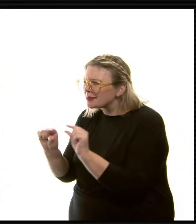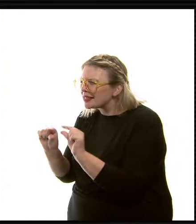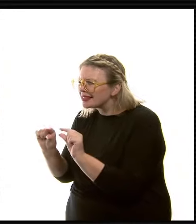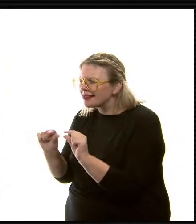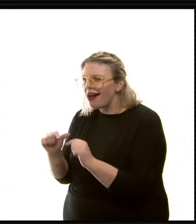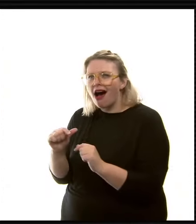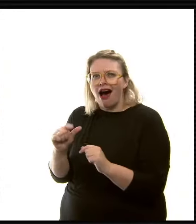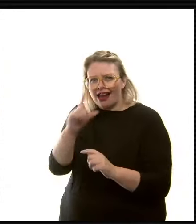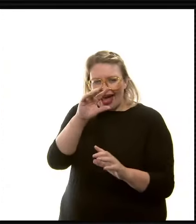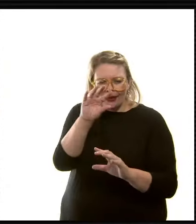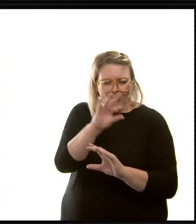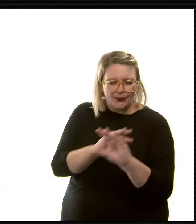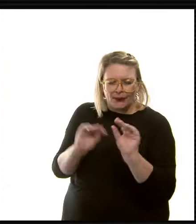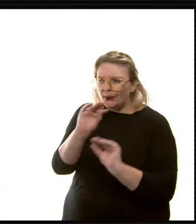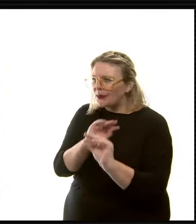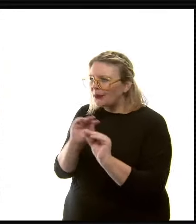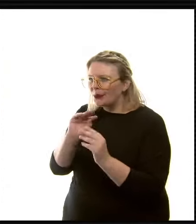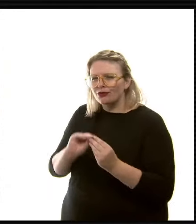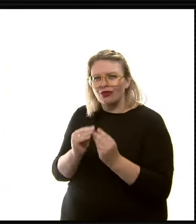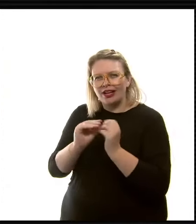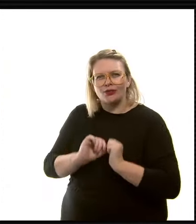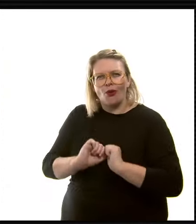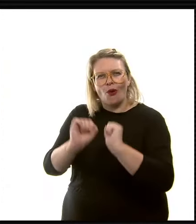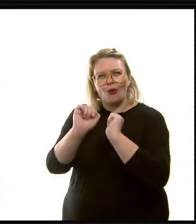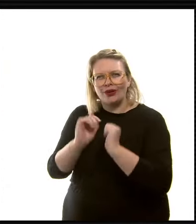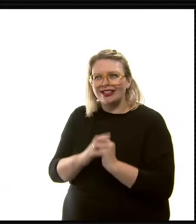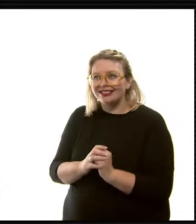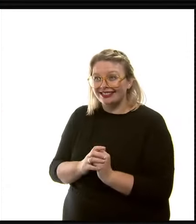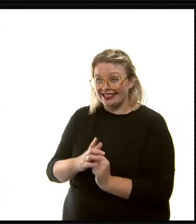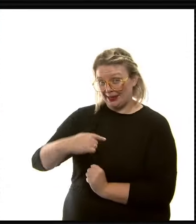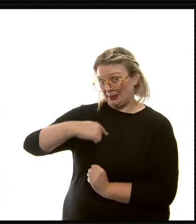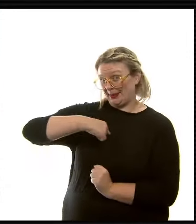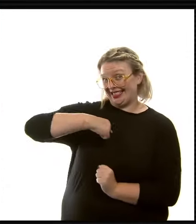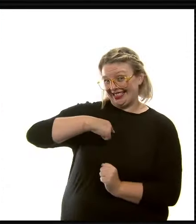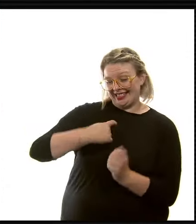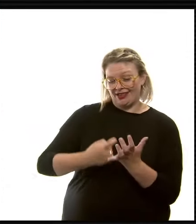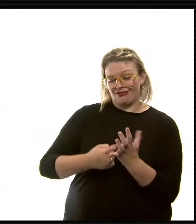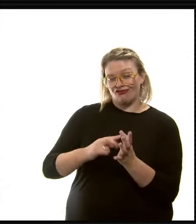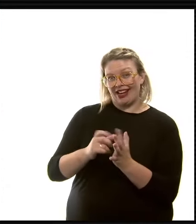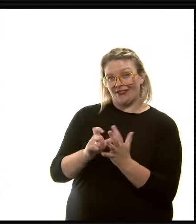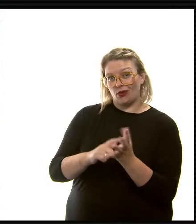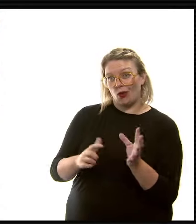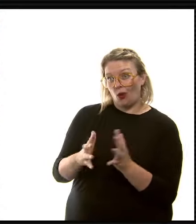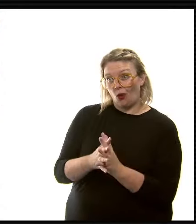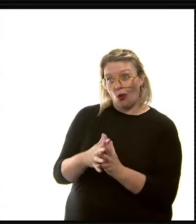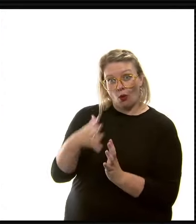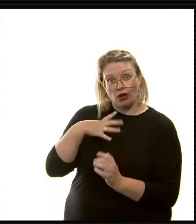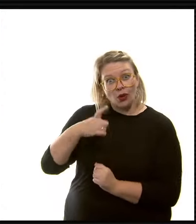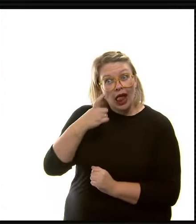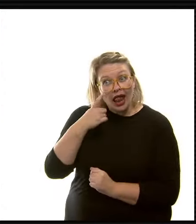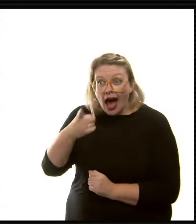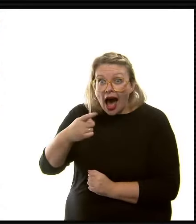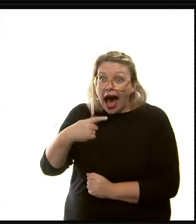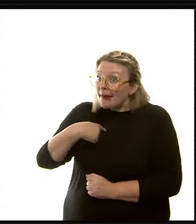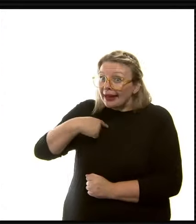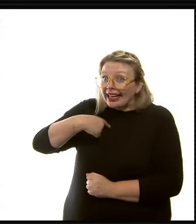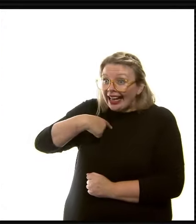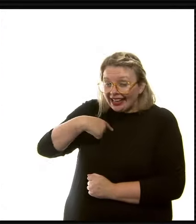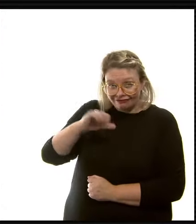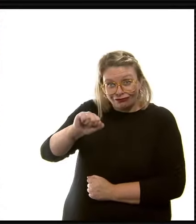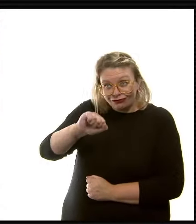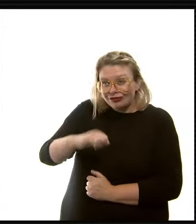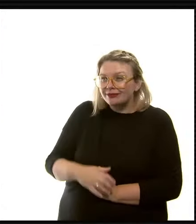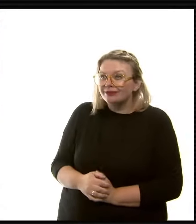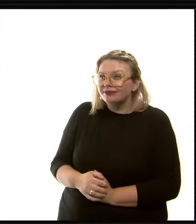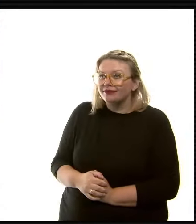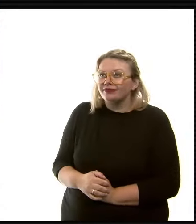parts that you can mix and match and create your own version. So here I am as a Ravenclaw little student. Do you want to give it a try and maybe create... Create me? Yeah. Well, I might